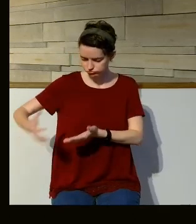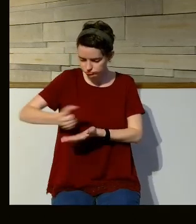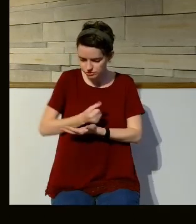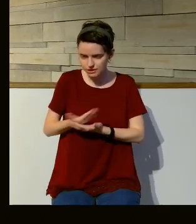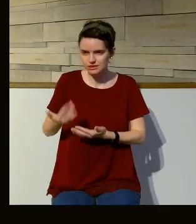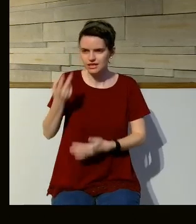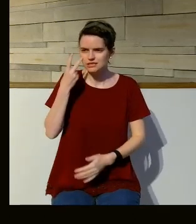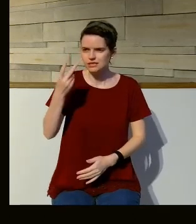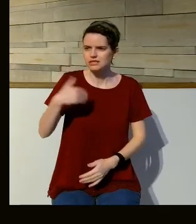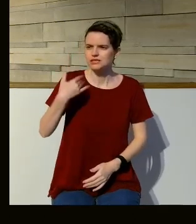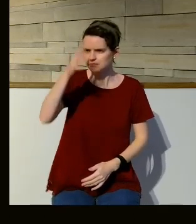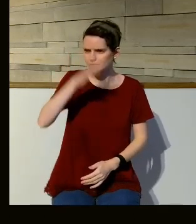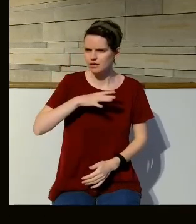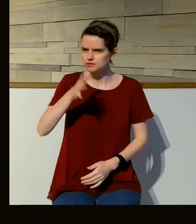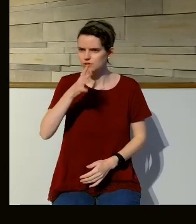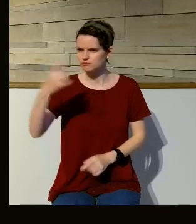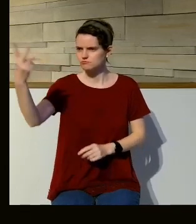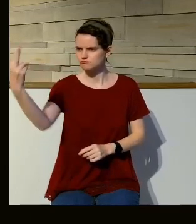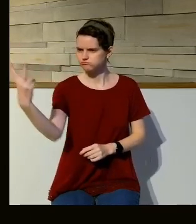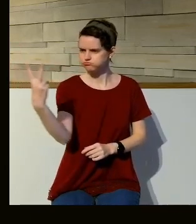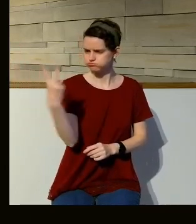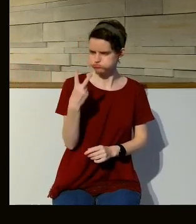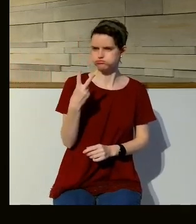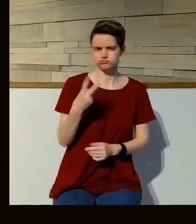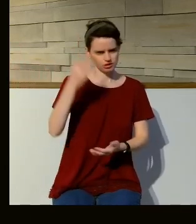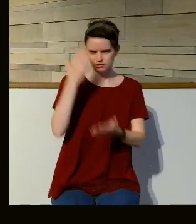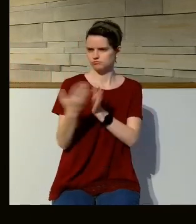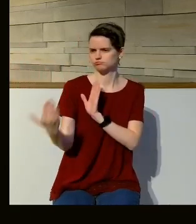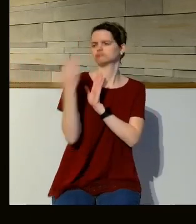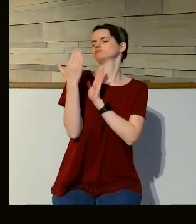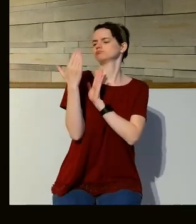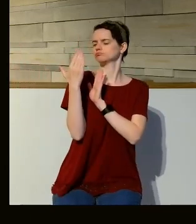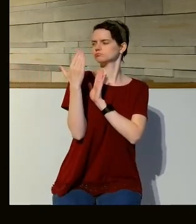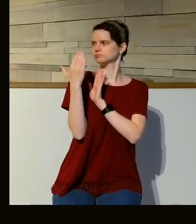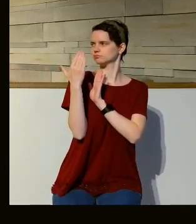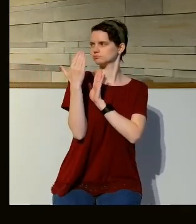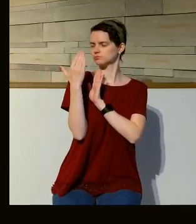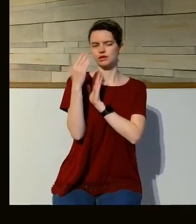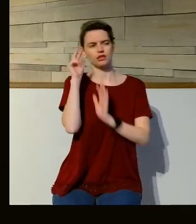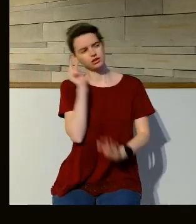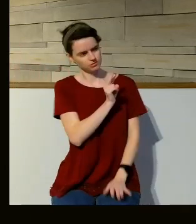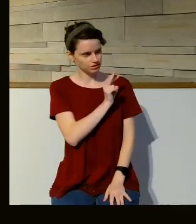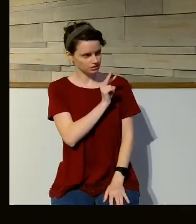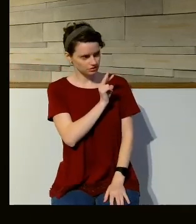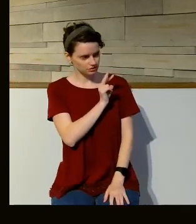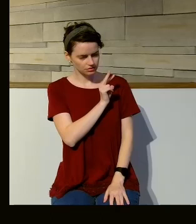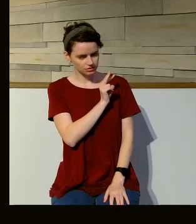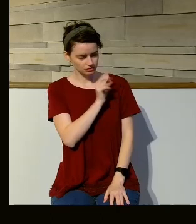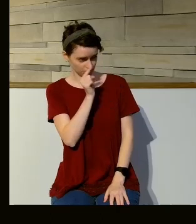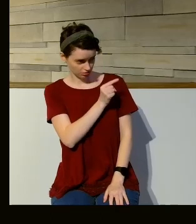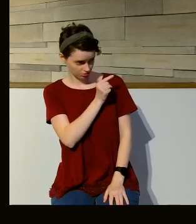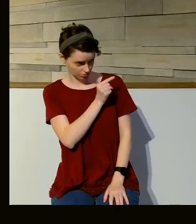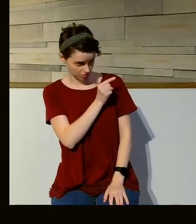I see this young man and his mom marching straight towards me. They stop right in front of me, And he looks at me and says, and then he points